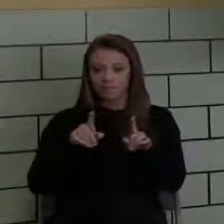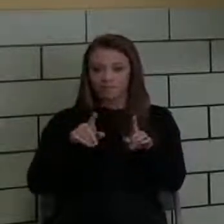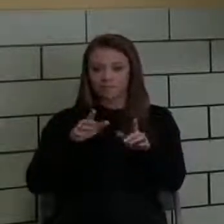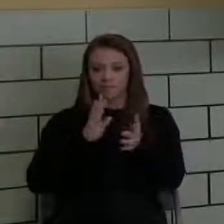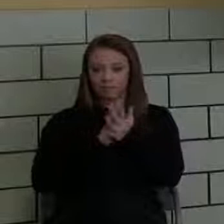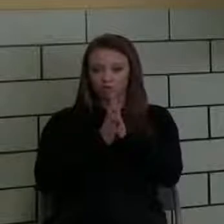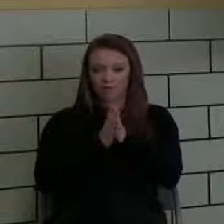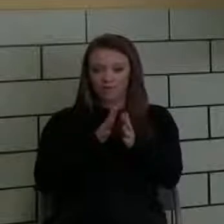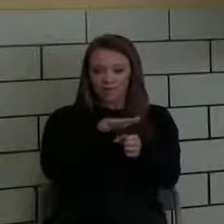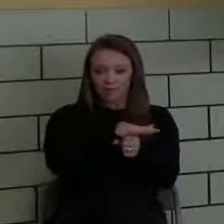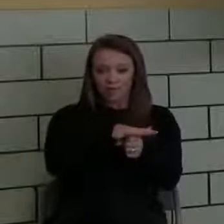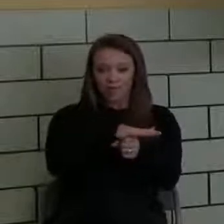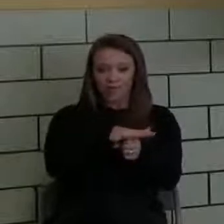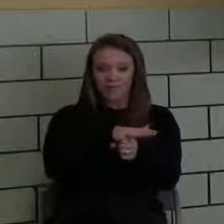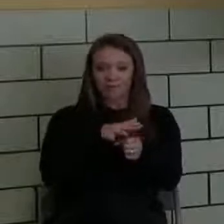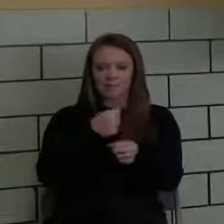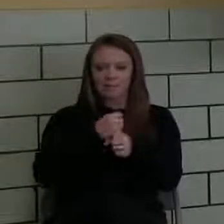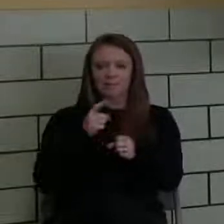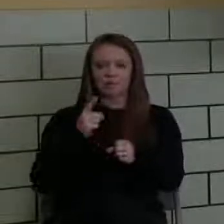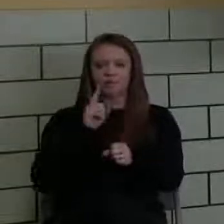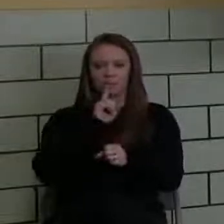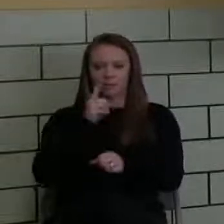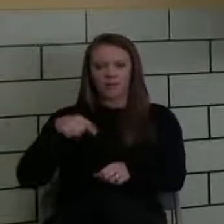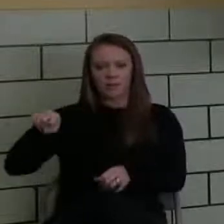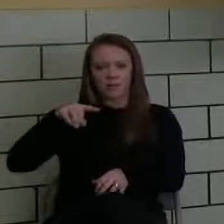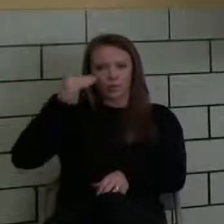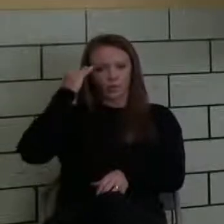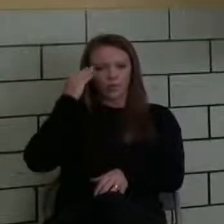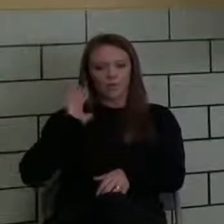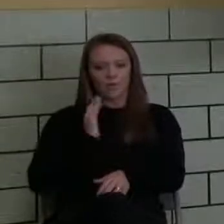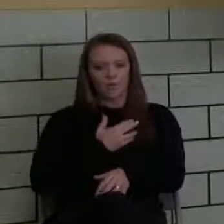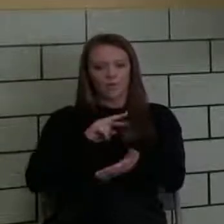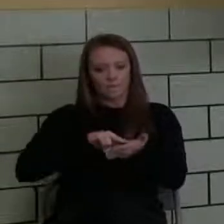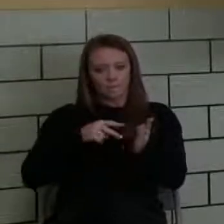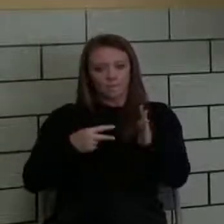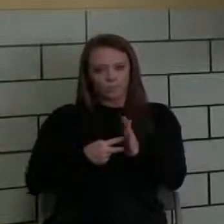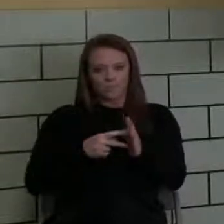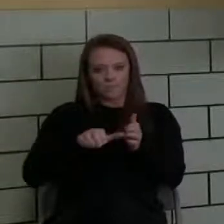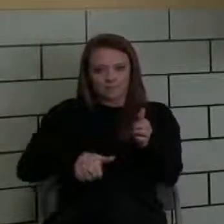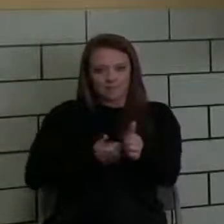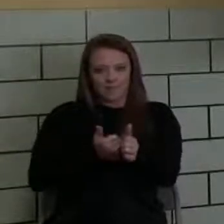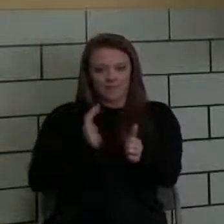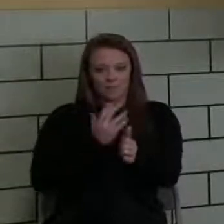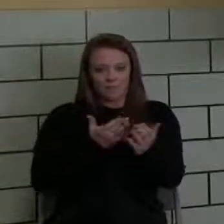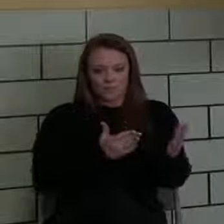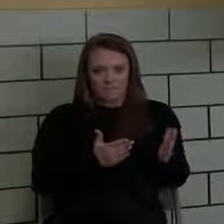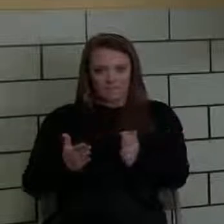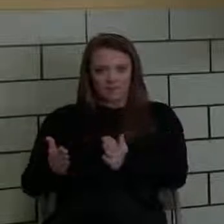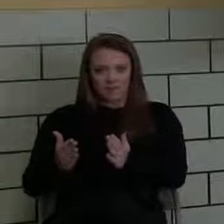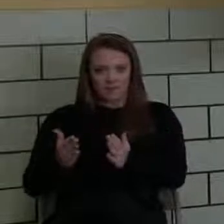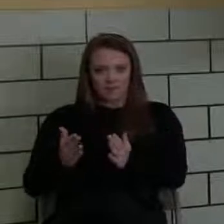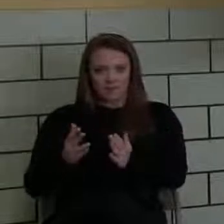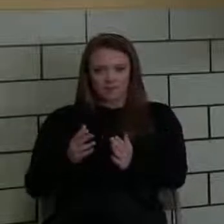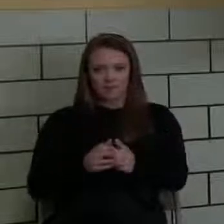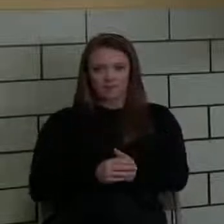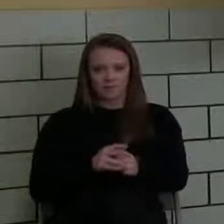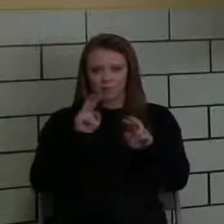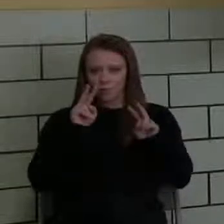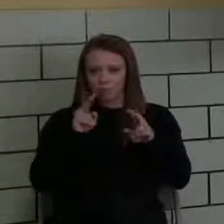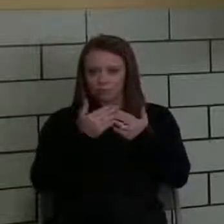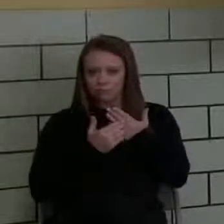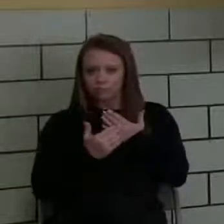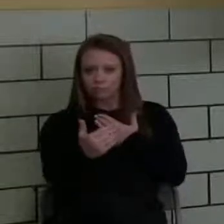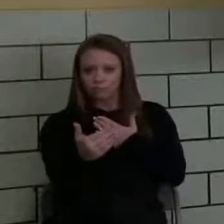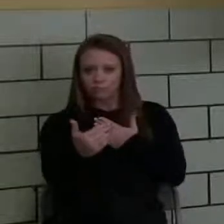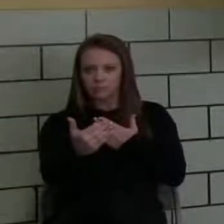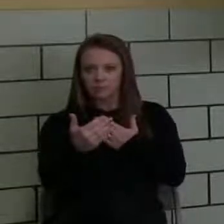sure that they knew what the intent was. So that way, looking ahead, throughout this process, they know what we're doing, they're